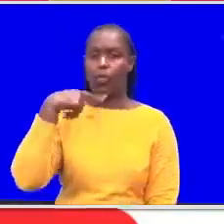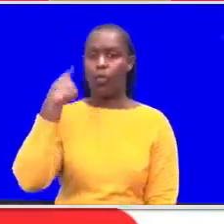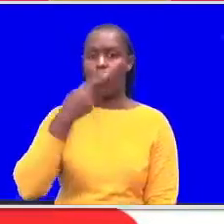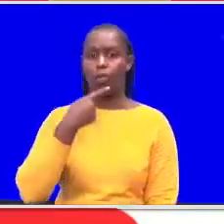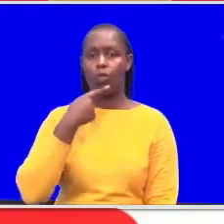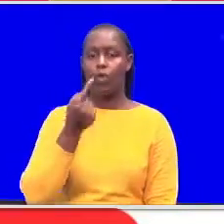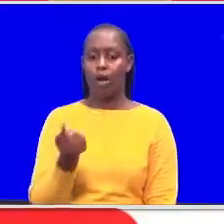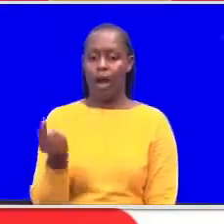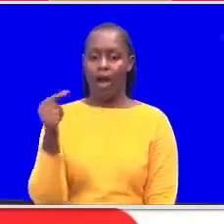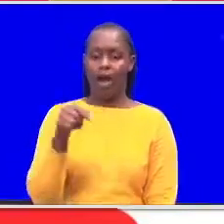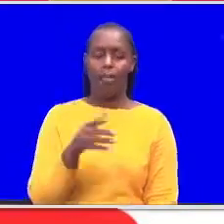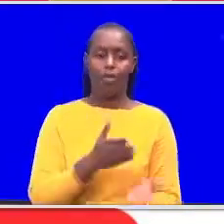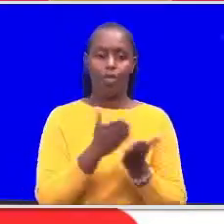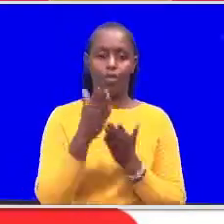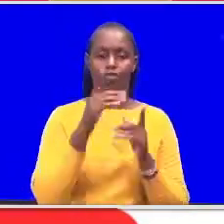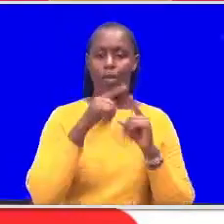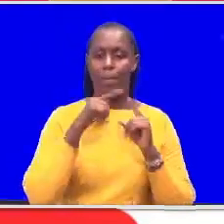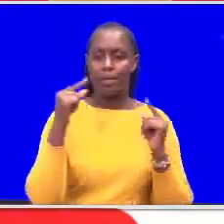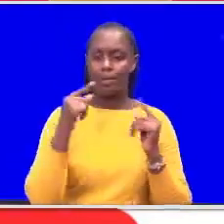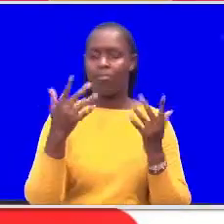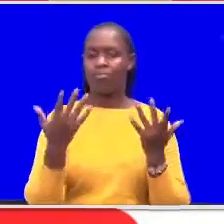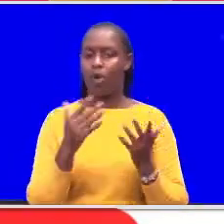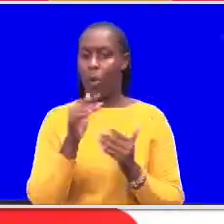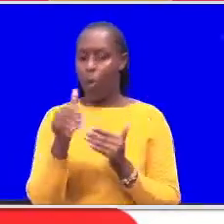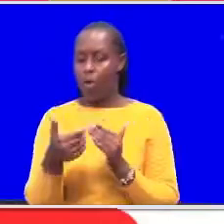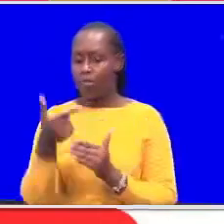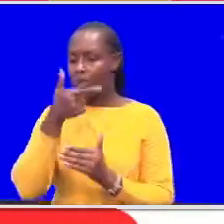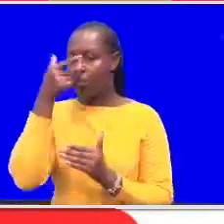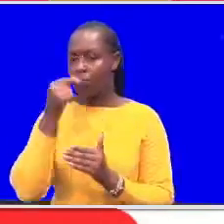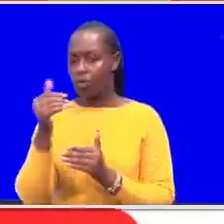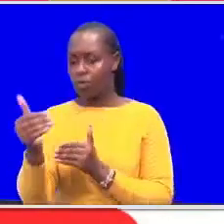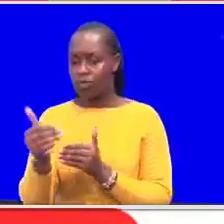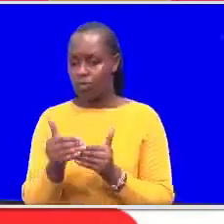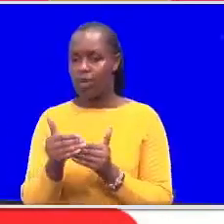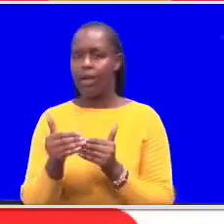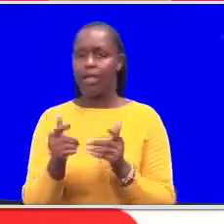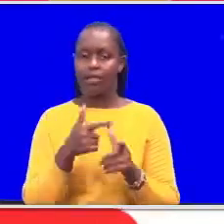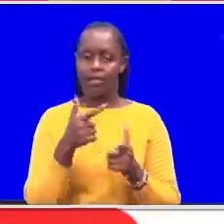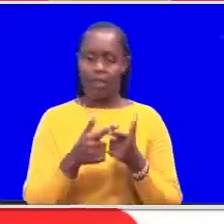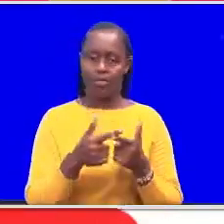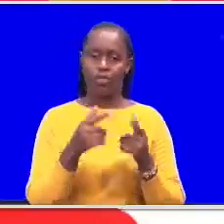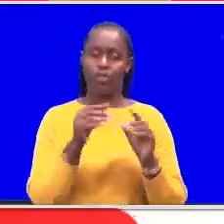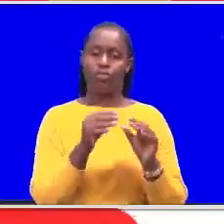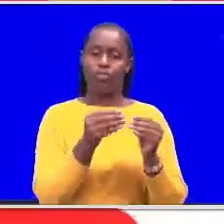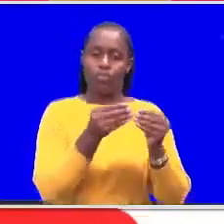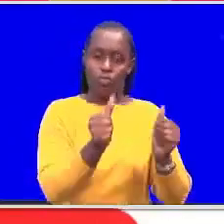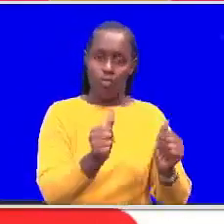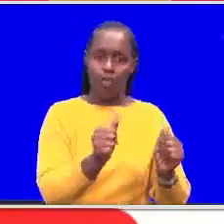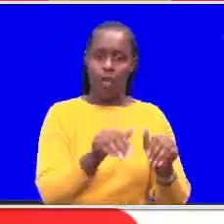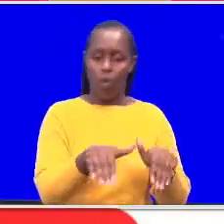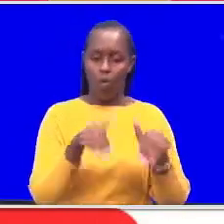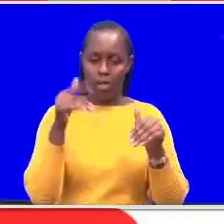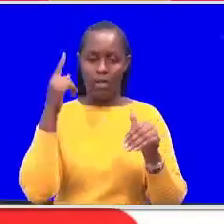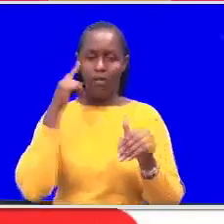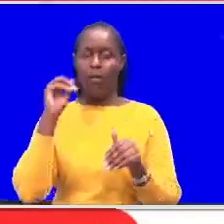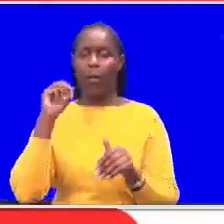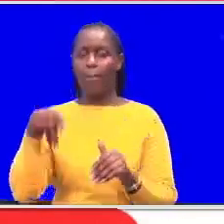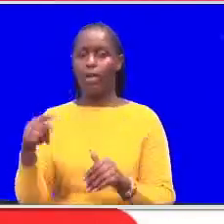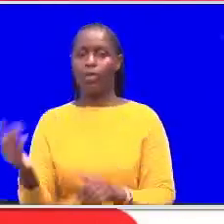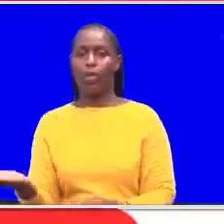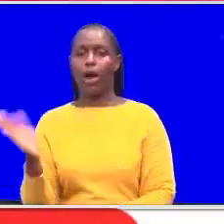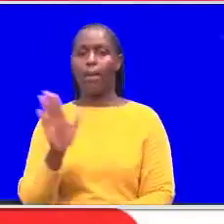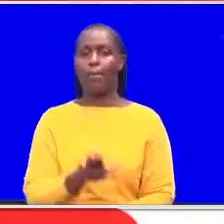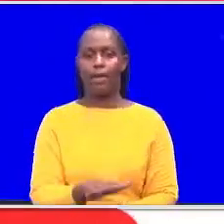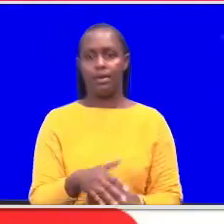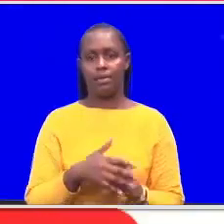wanakuja kwa pastor, kwa reverend, kwa bishop, because hako karibu, wanalete shida huko. Wakigoja mheshimiwa arudi weekend.